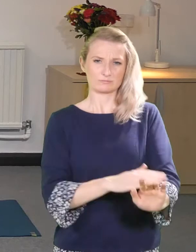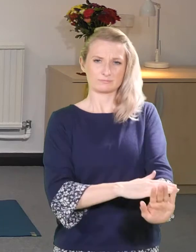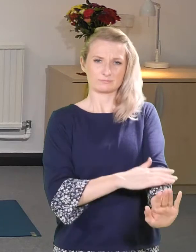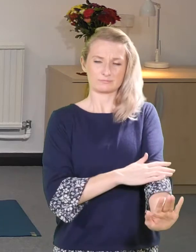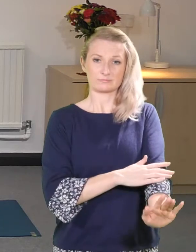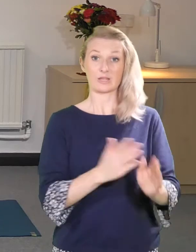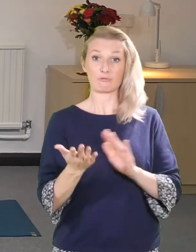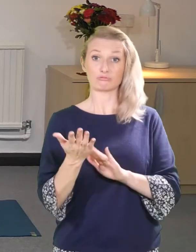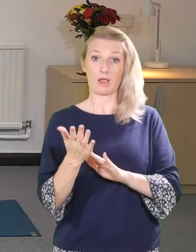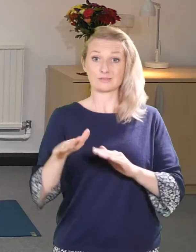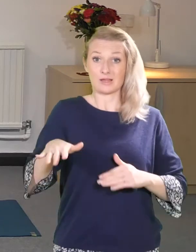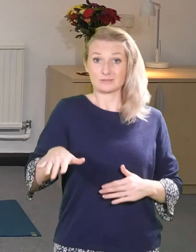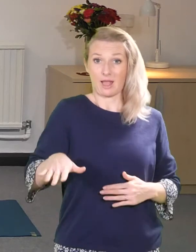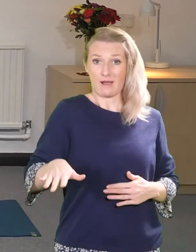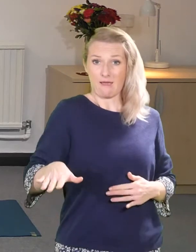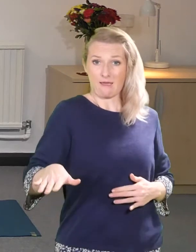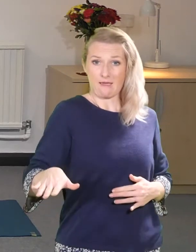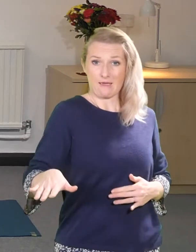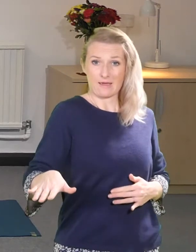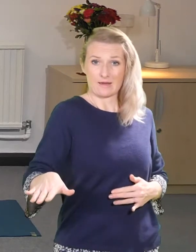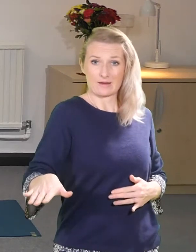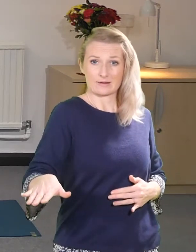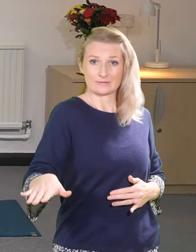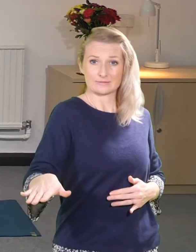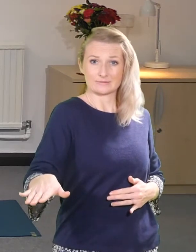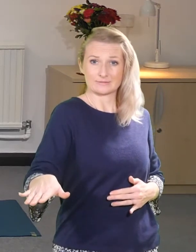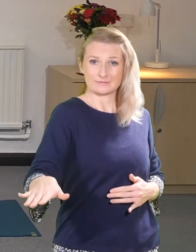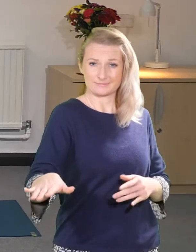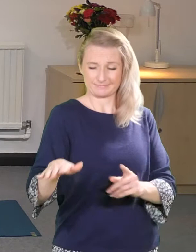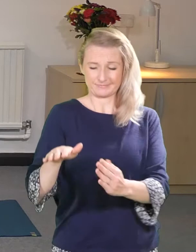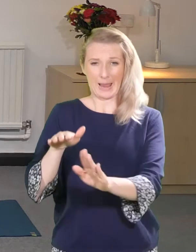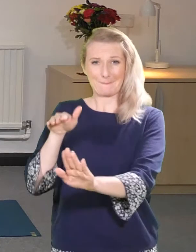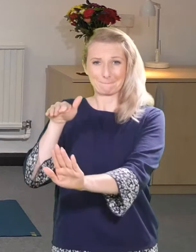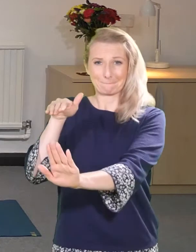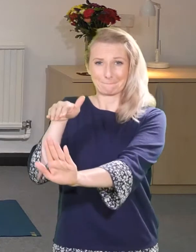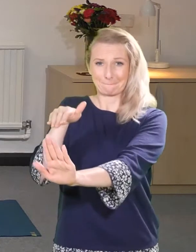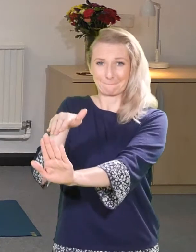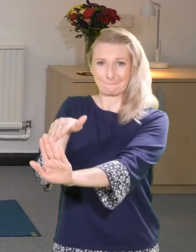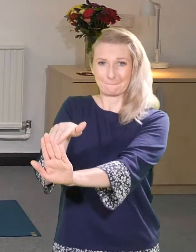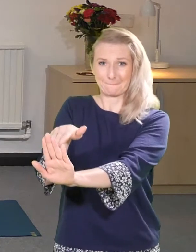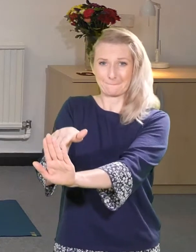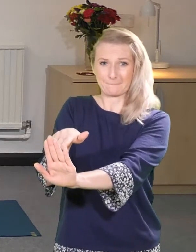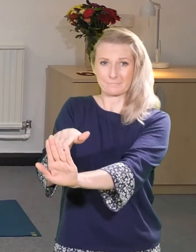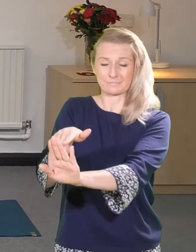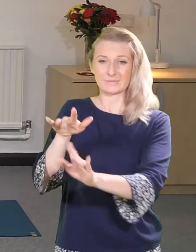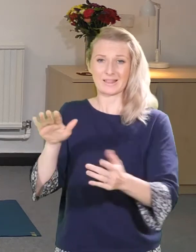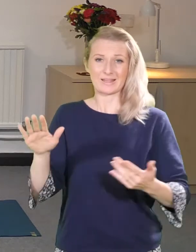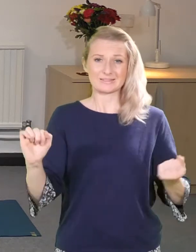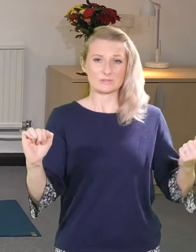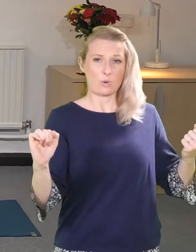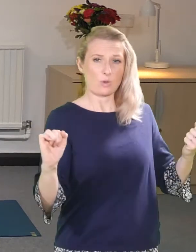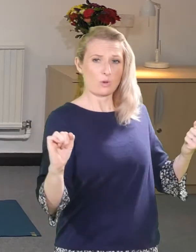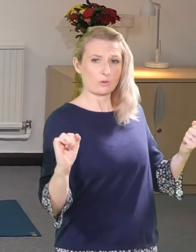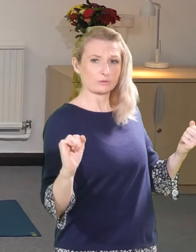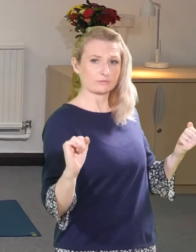just slide it down, maybe the knee, the shin, towards the ankle, and allow the body to turn. And we're going to